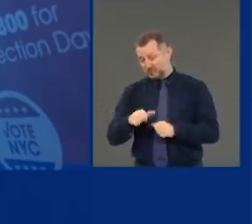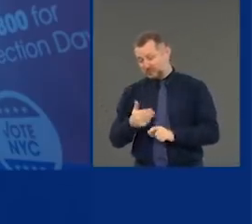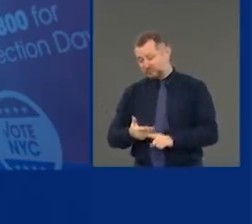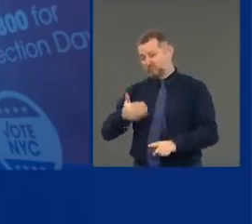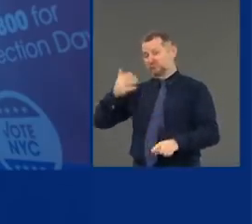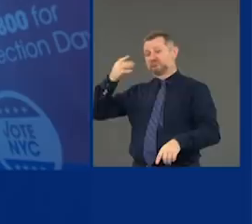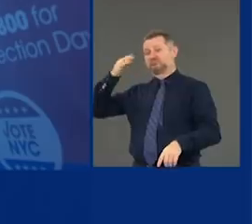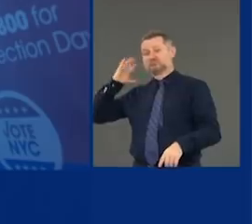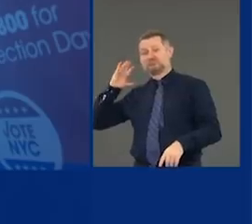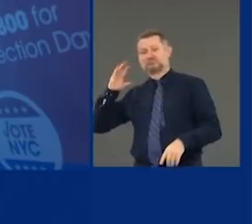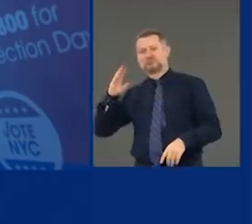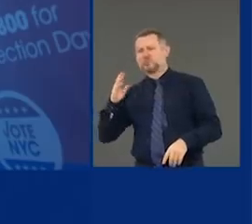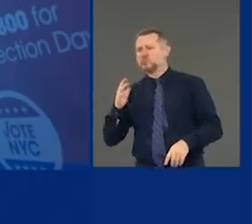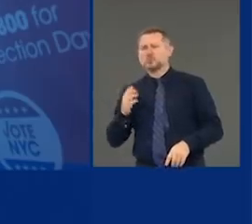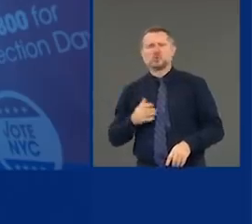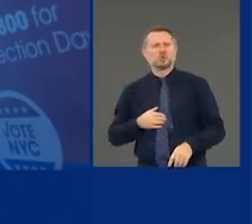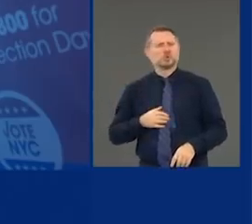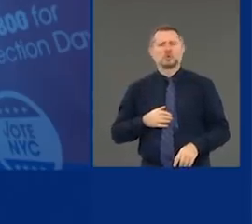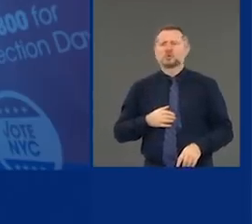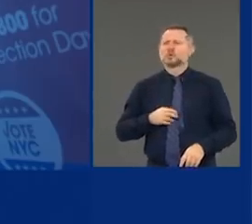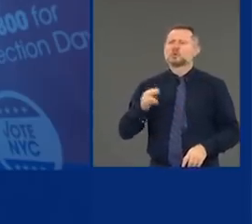the bad old days in New York City.